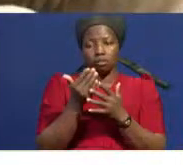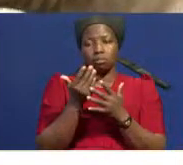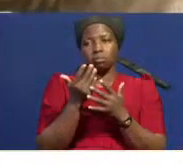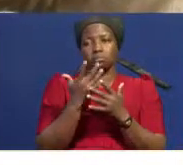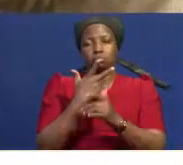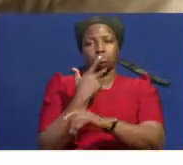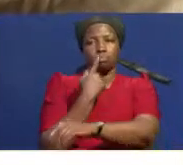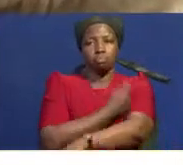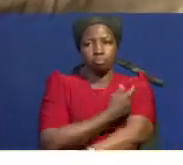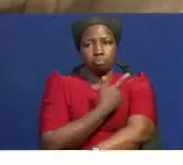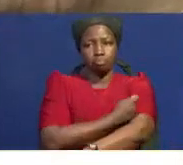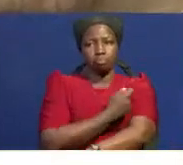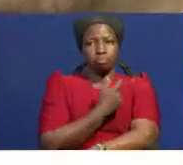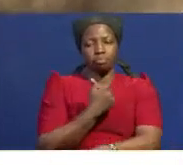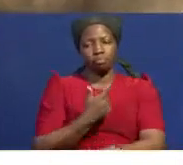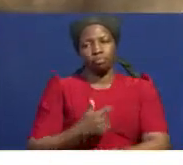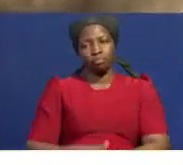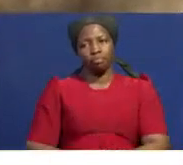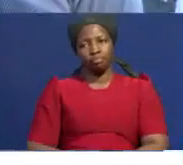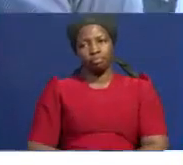Petits Ruminants.